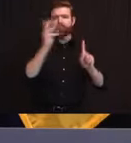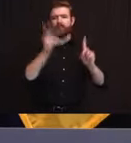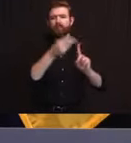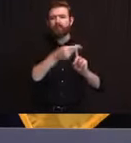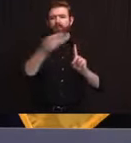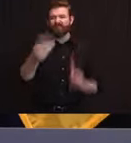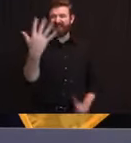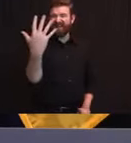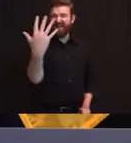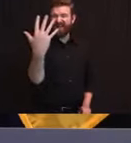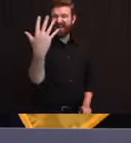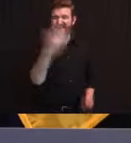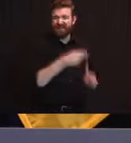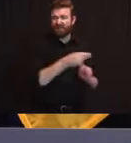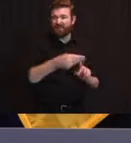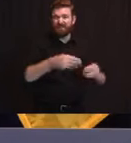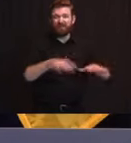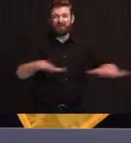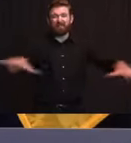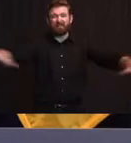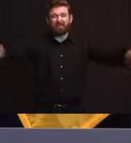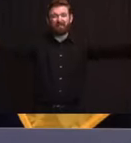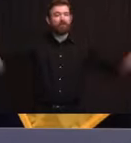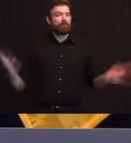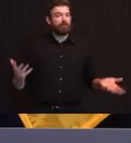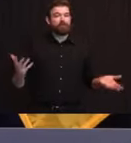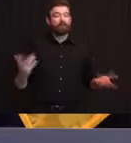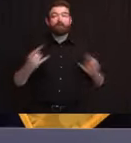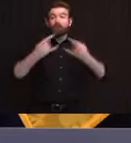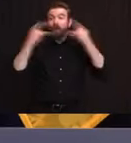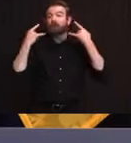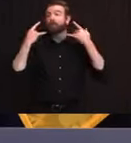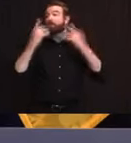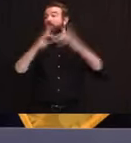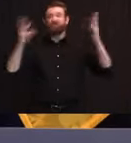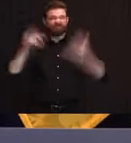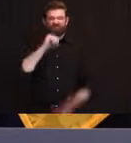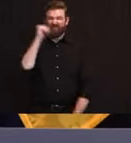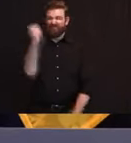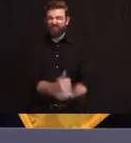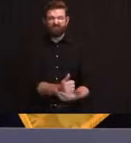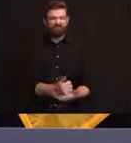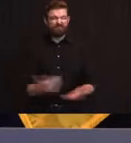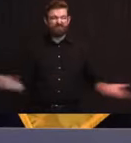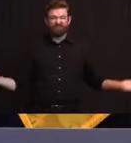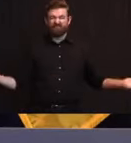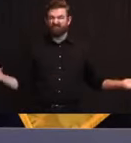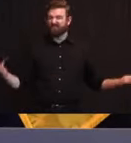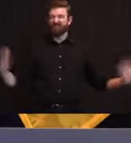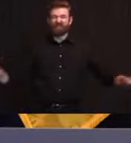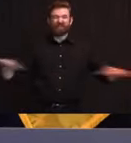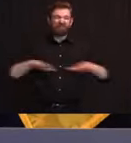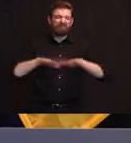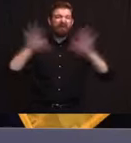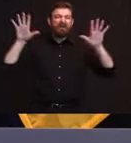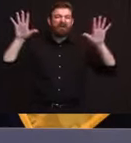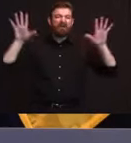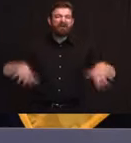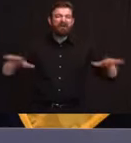of distance, face covering, sanitation, washing your hands, no amount of that would have been able to overcome